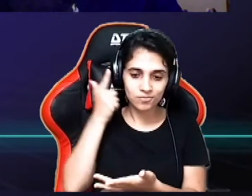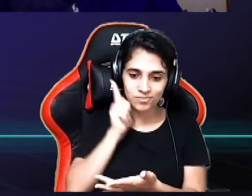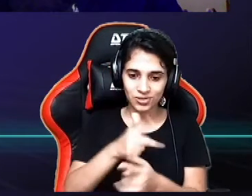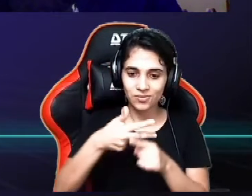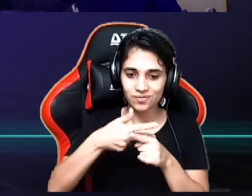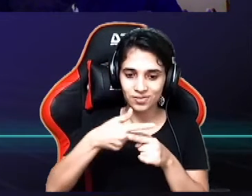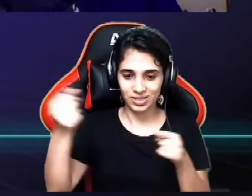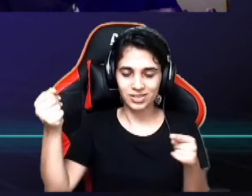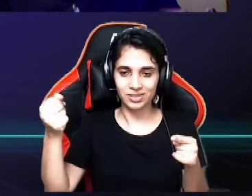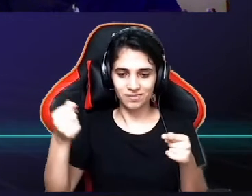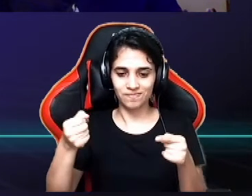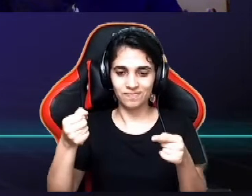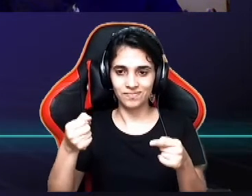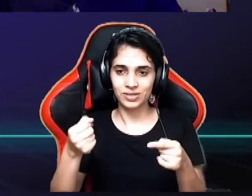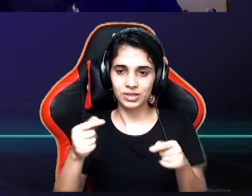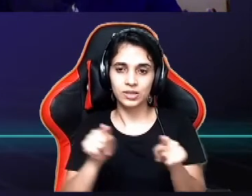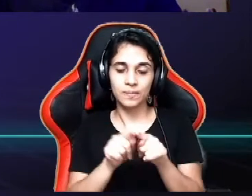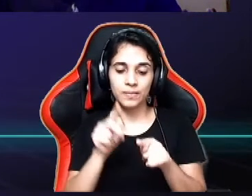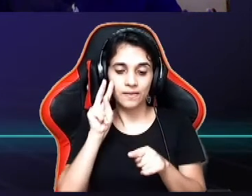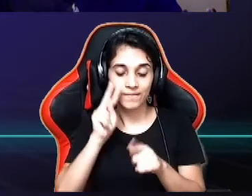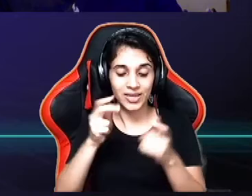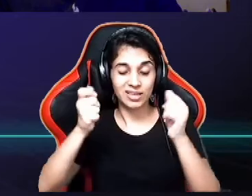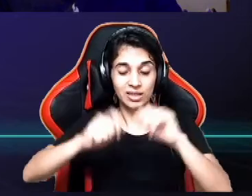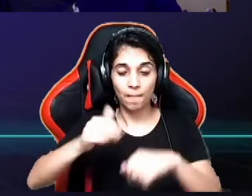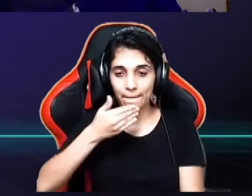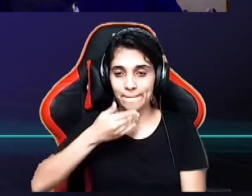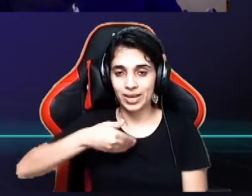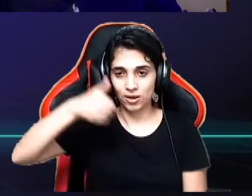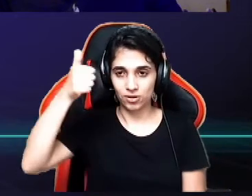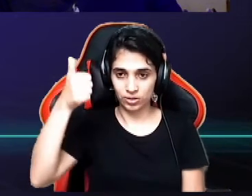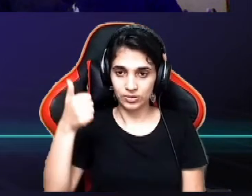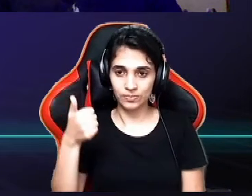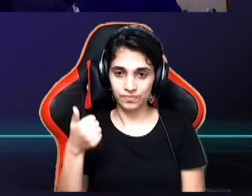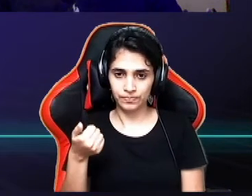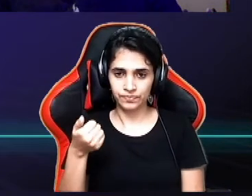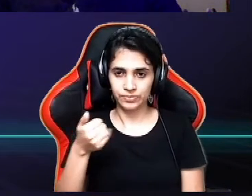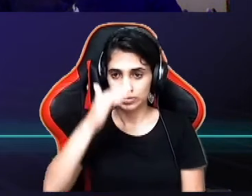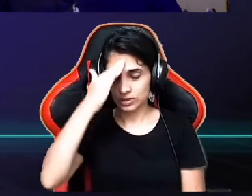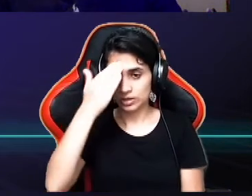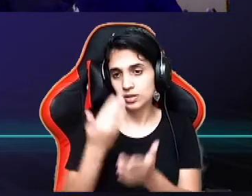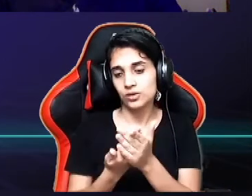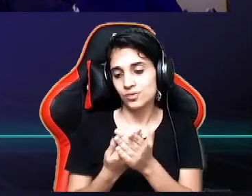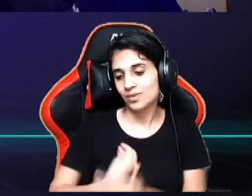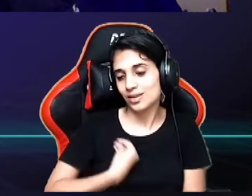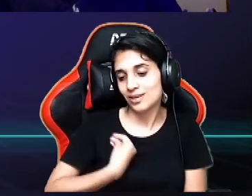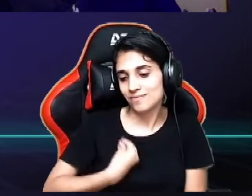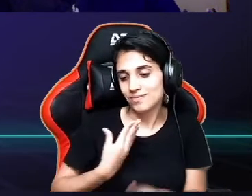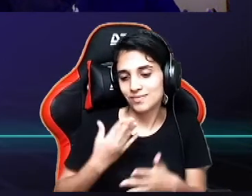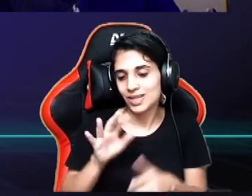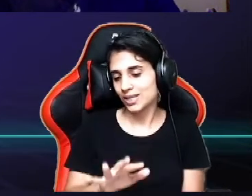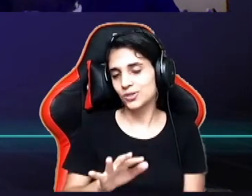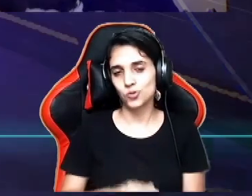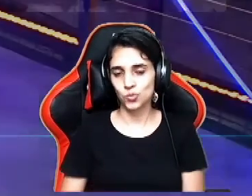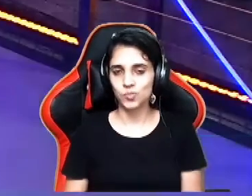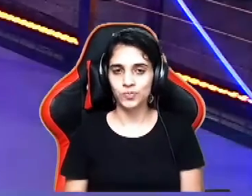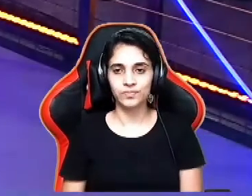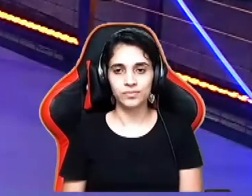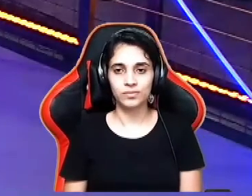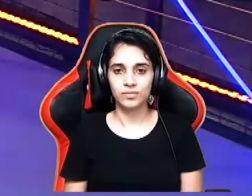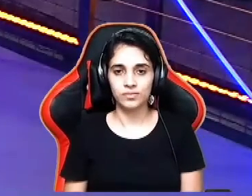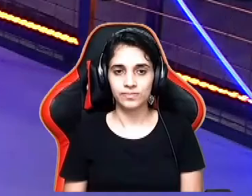after the other, you see what you got right, what you can improve, and so that's a bit of what it is. That's a dev's